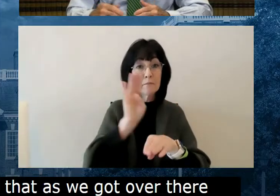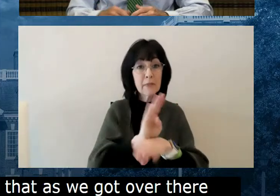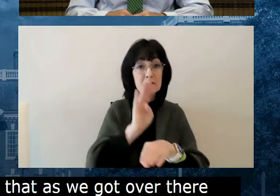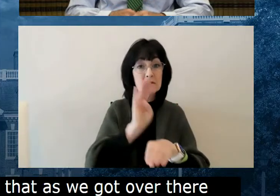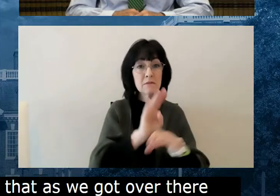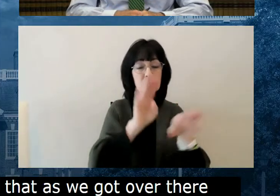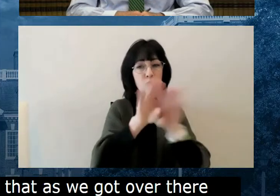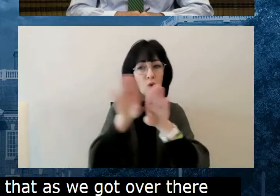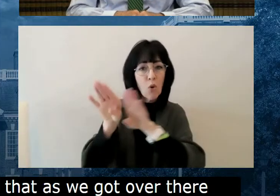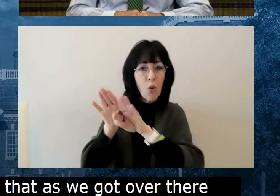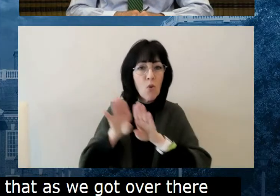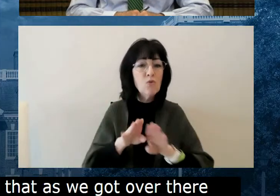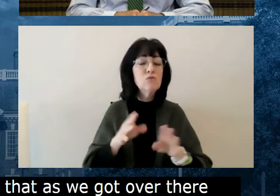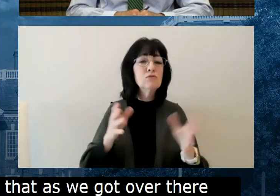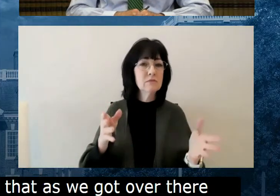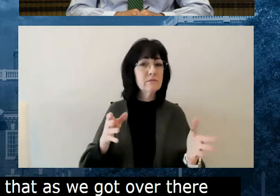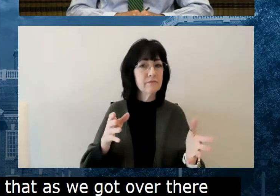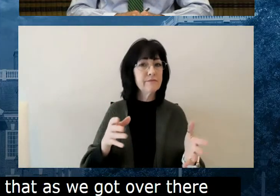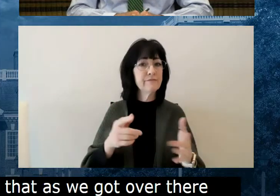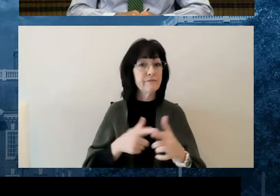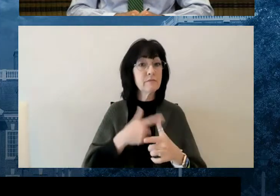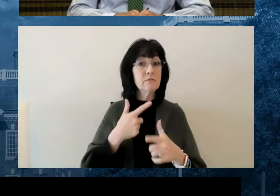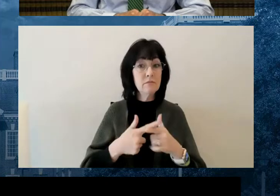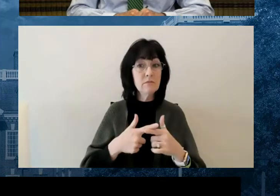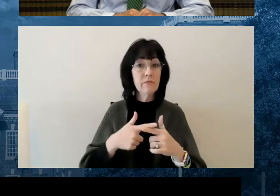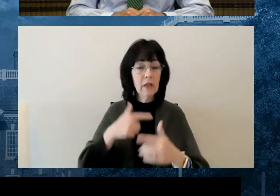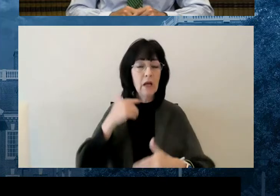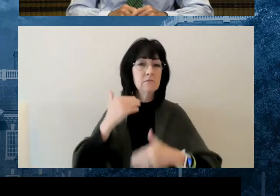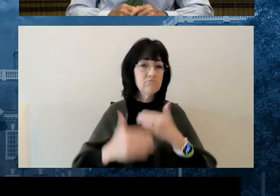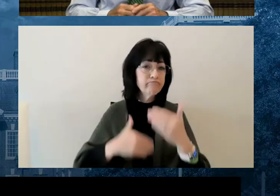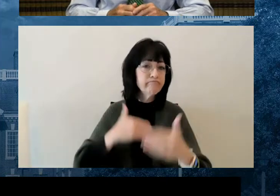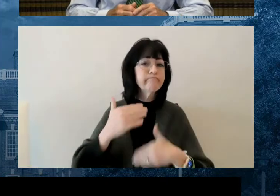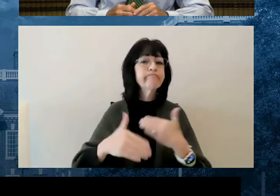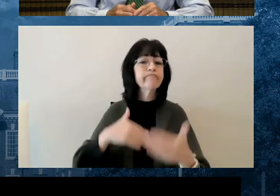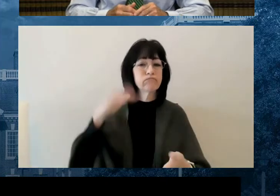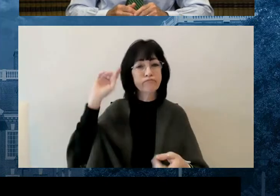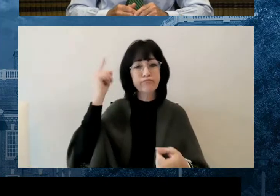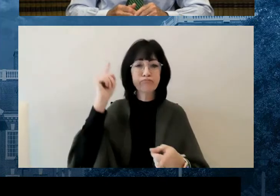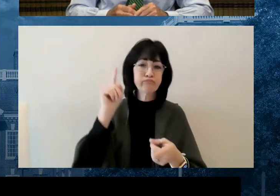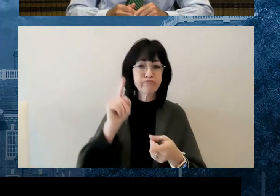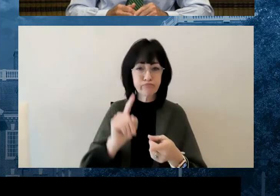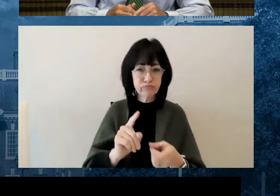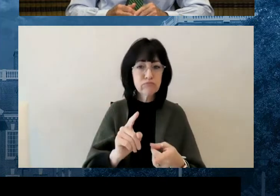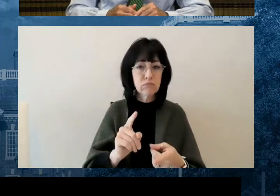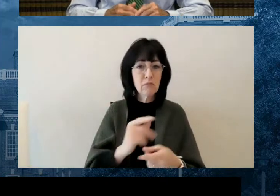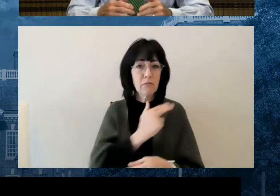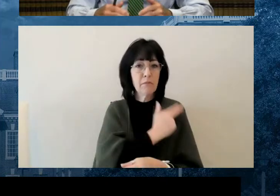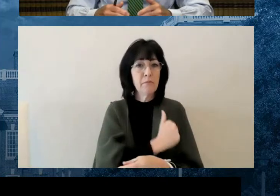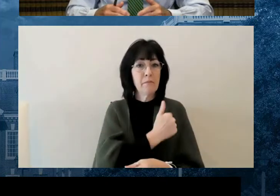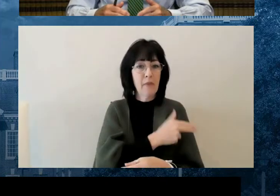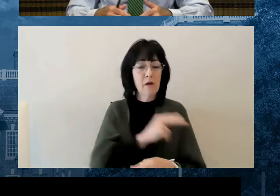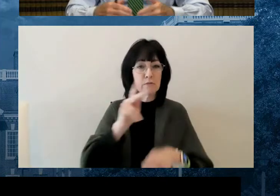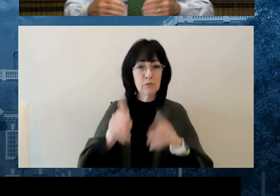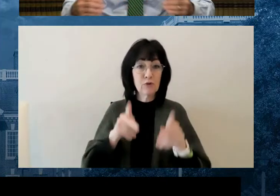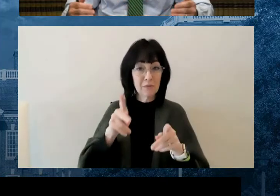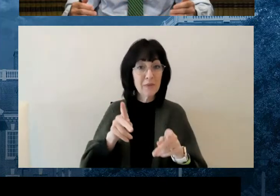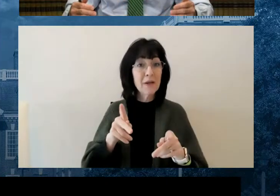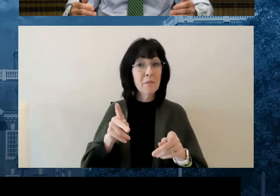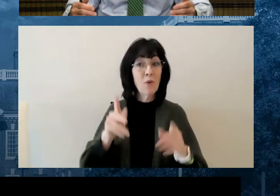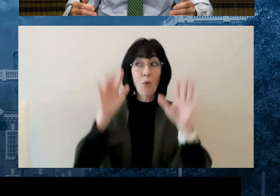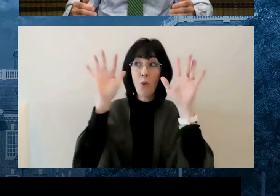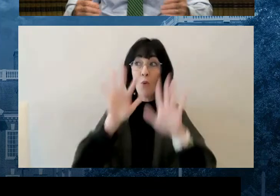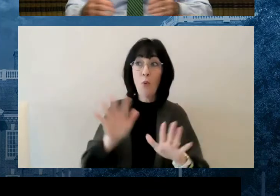healthier, and the number of positive cases reduced, and therefore the hospitalizations went down. As the weather got better, people